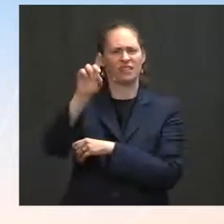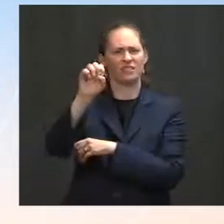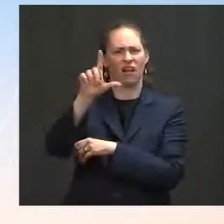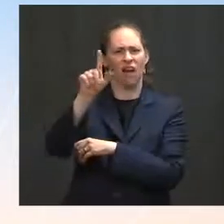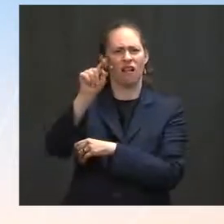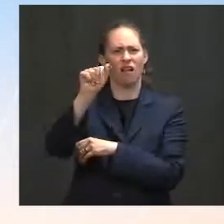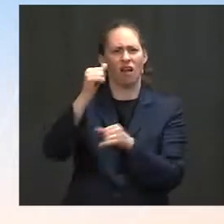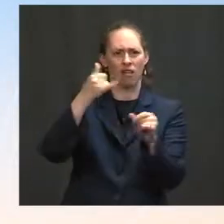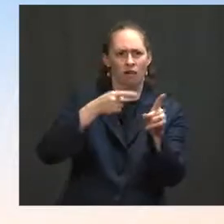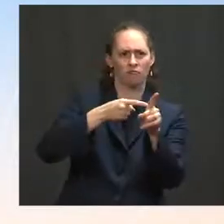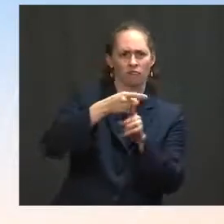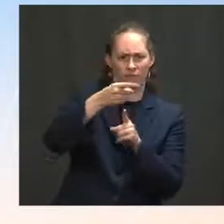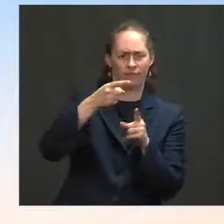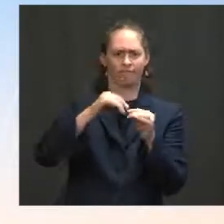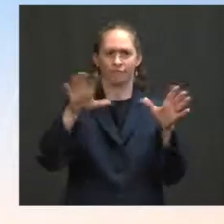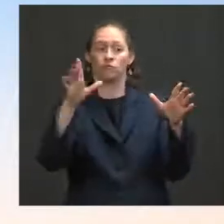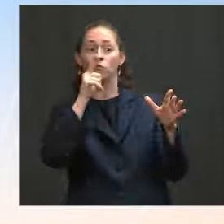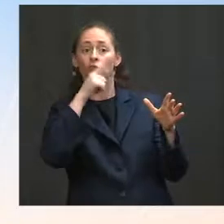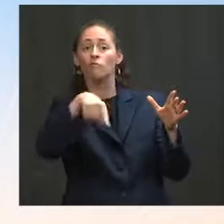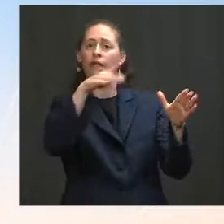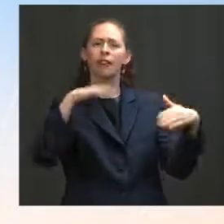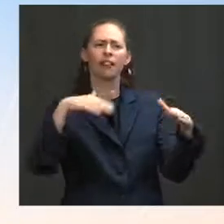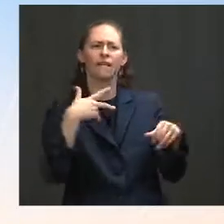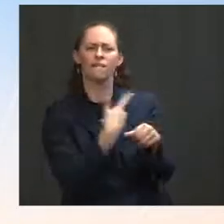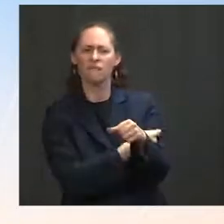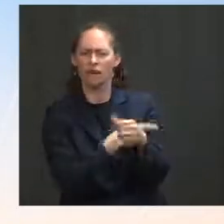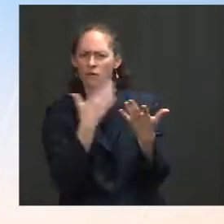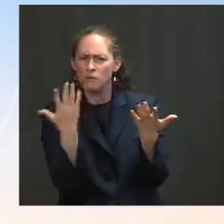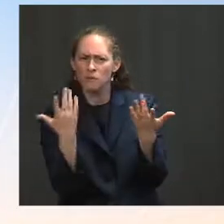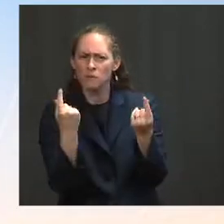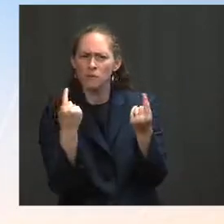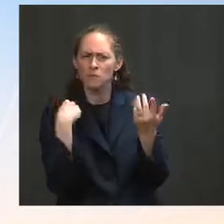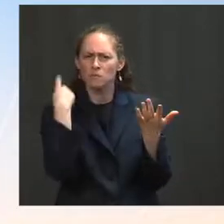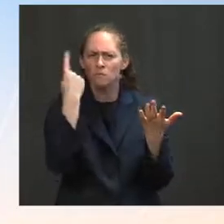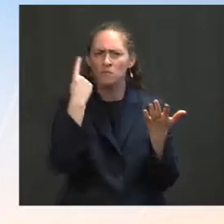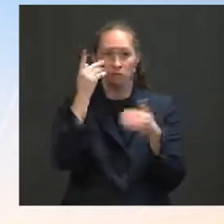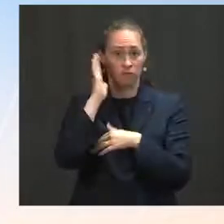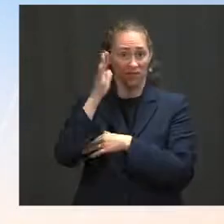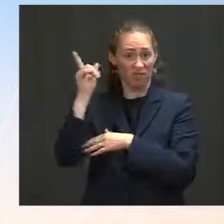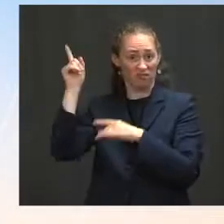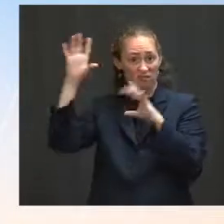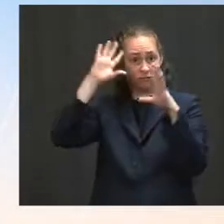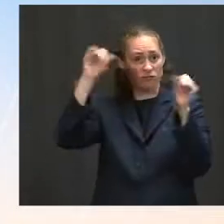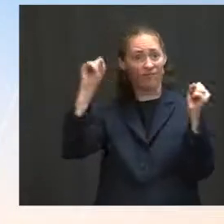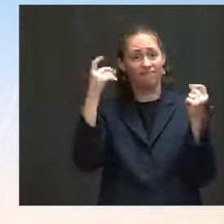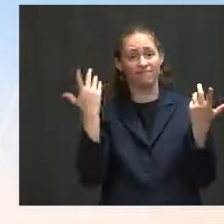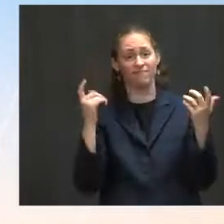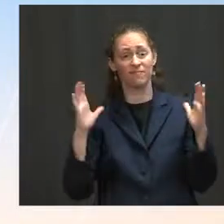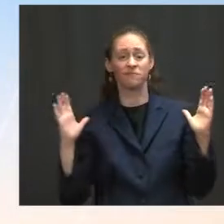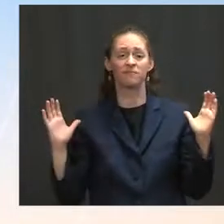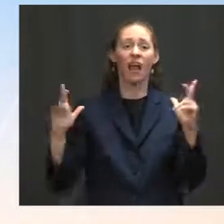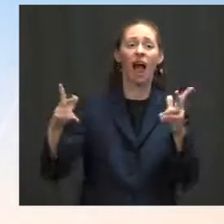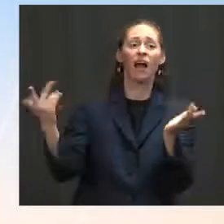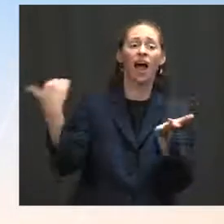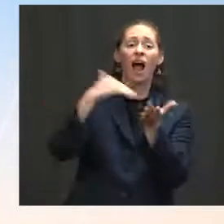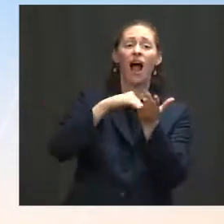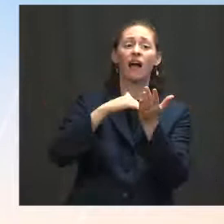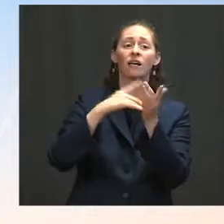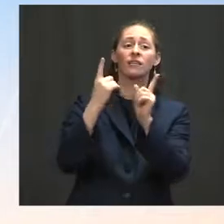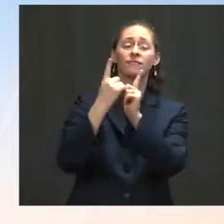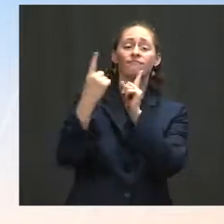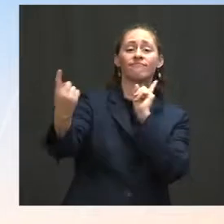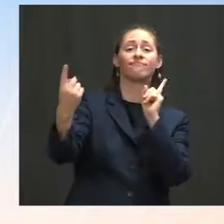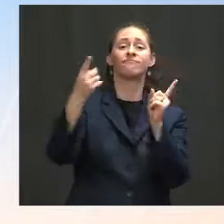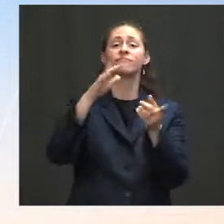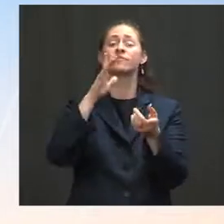clusters, is there a situation in which the administration would suggest returning to virtual learning at all? First, the